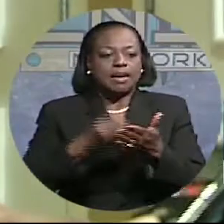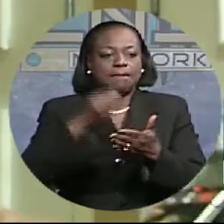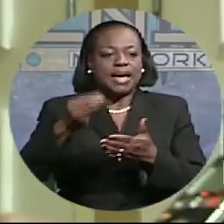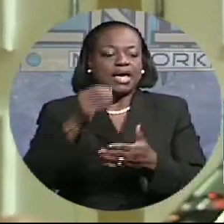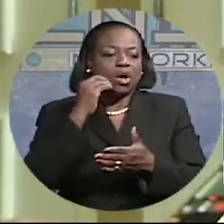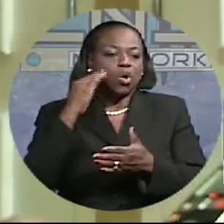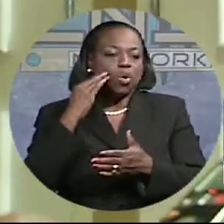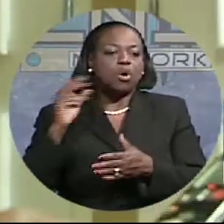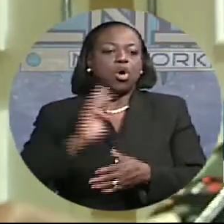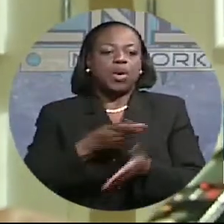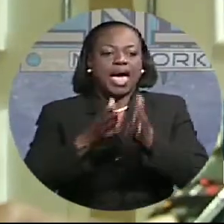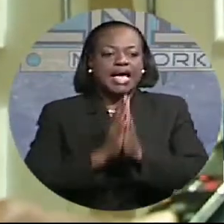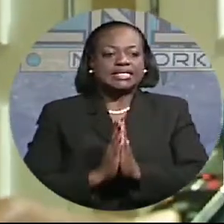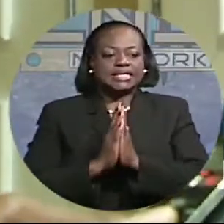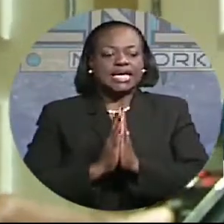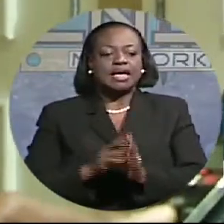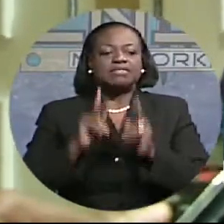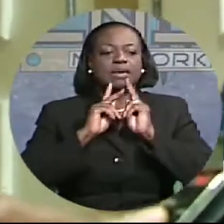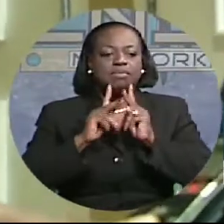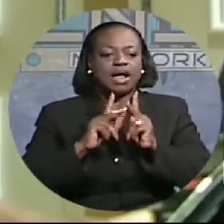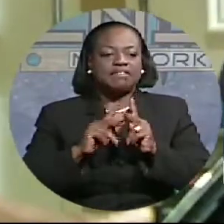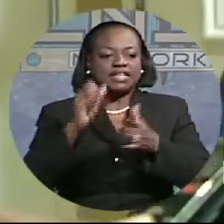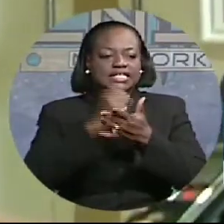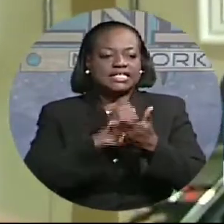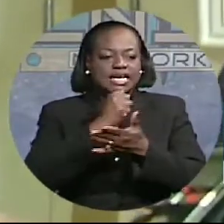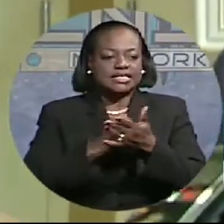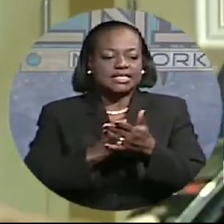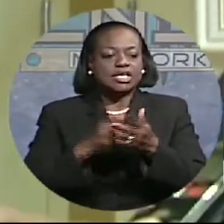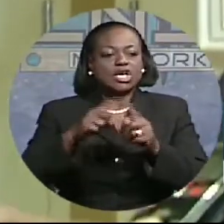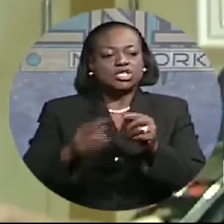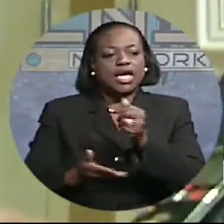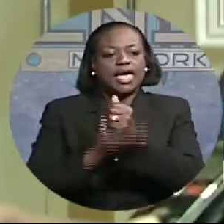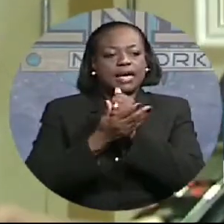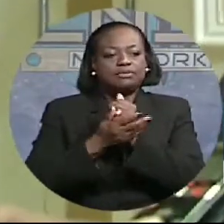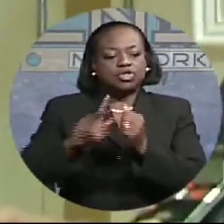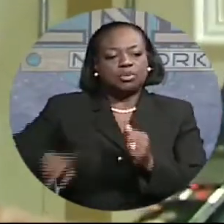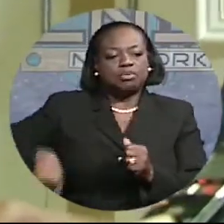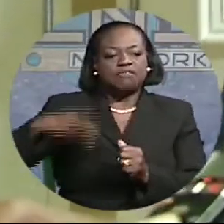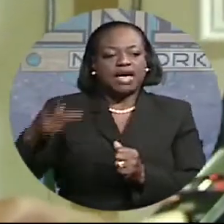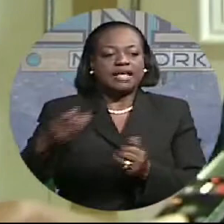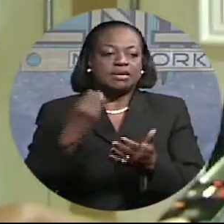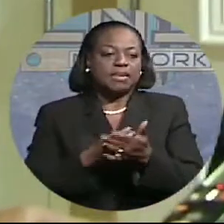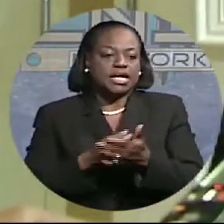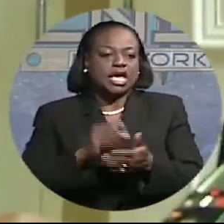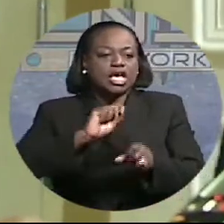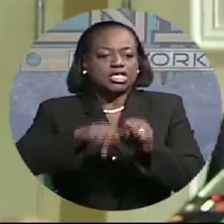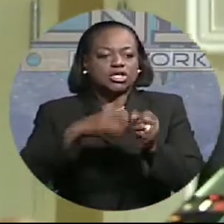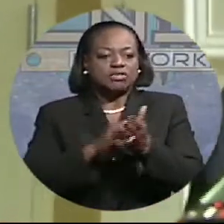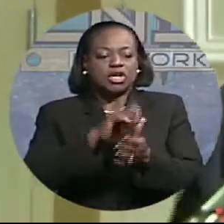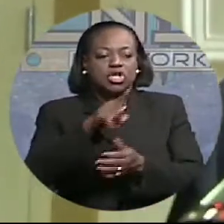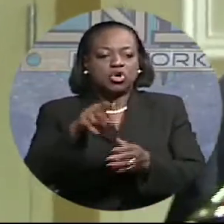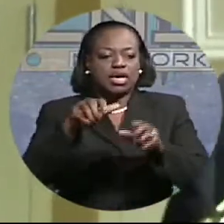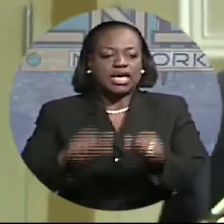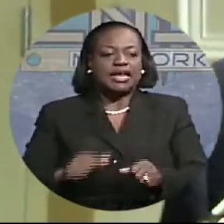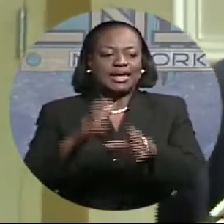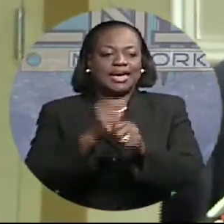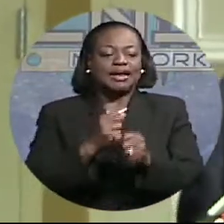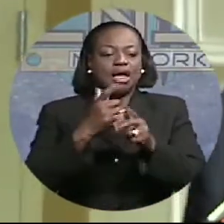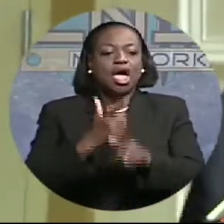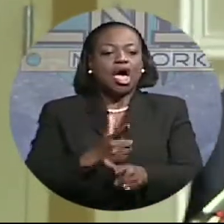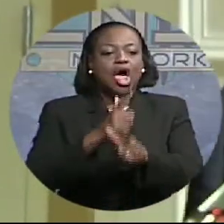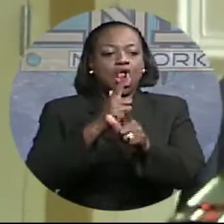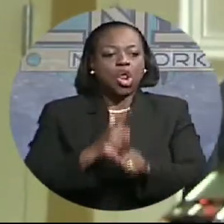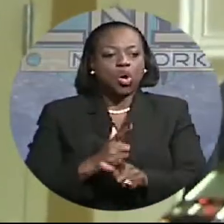come up with the initiatives to provide the funding to ensure that our people are going to be able to get a loan to secure the technology, because in